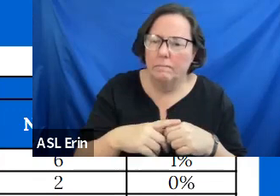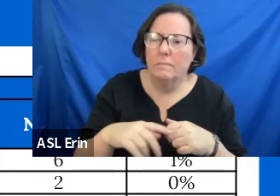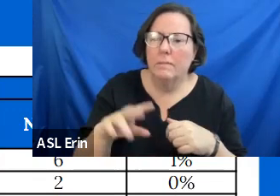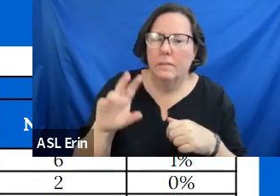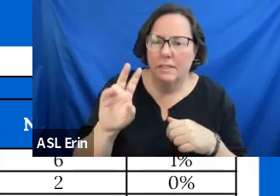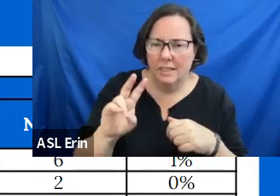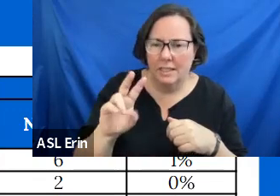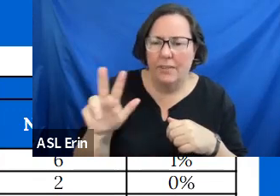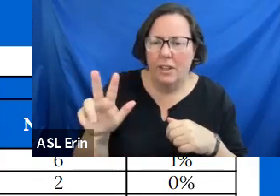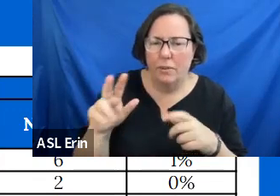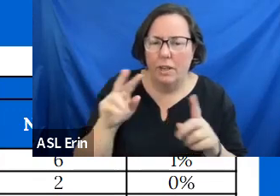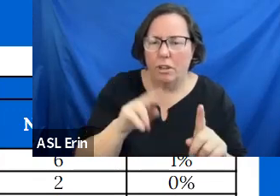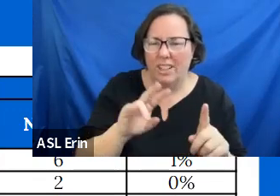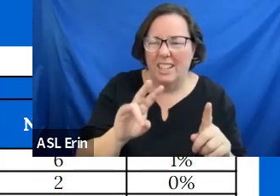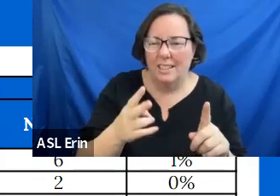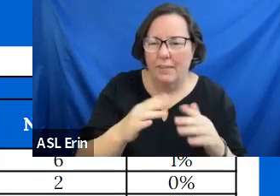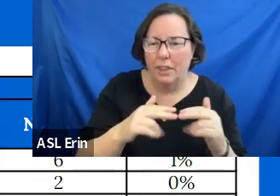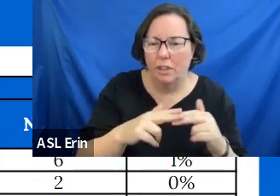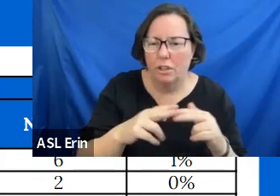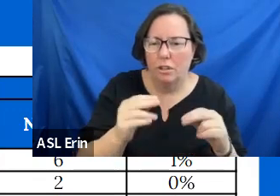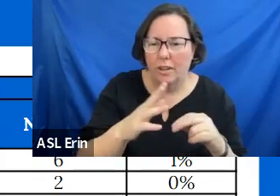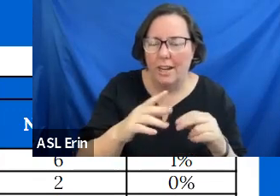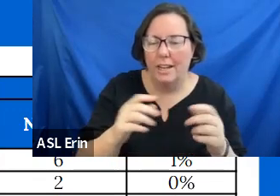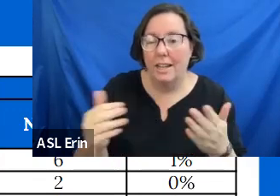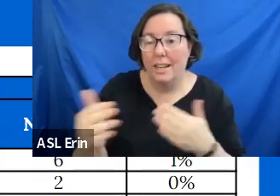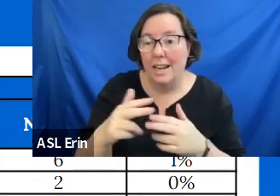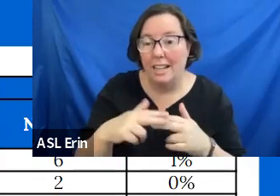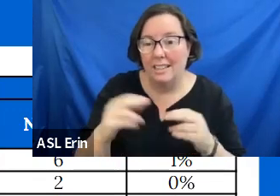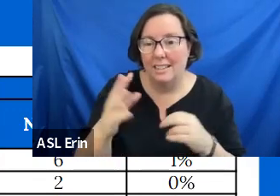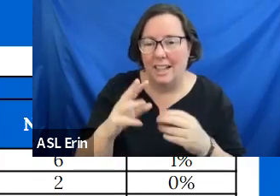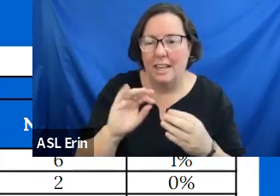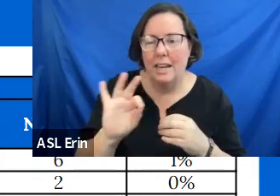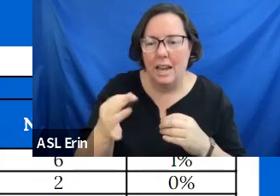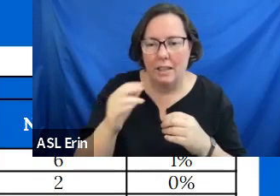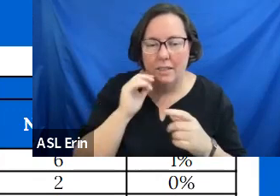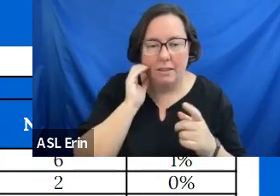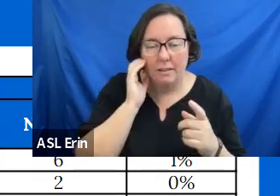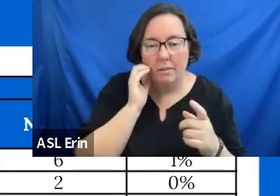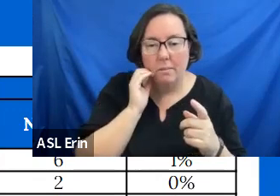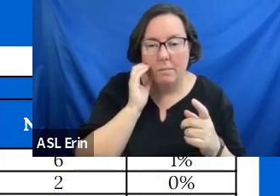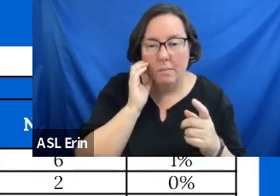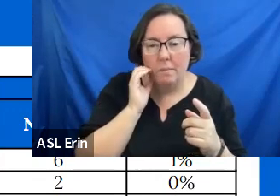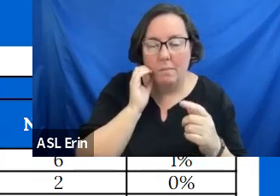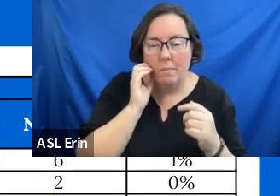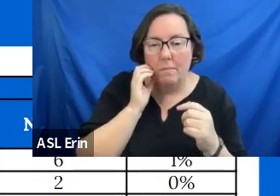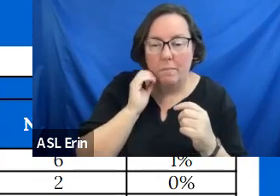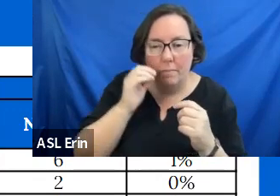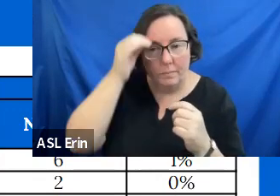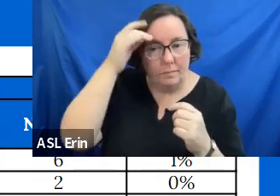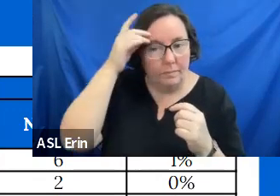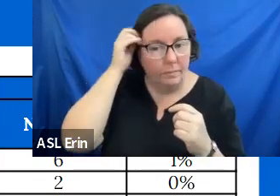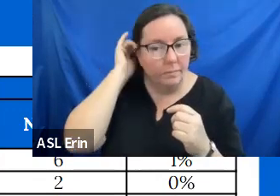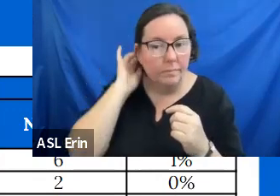73, this is 7th grade, and then the next slide will be 9th grade. So the numbers I just gave you Got it. are total.